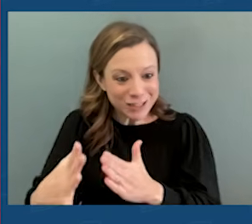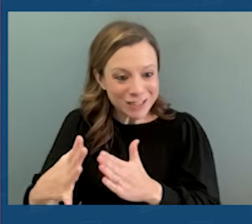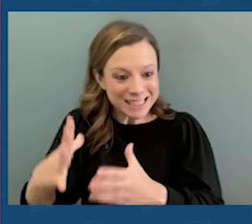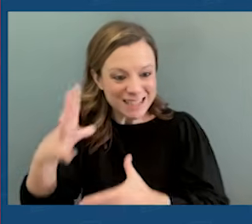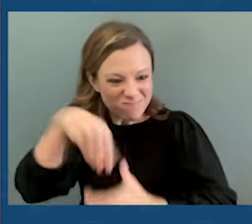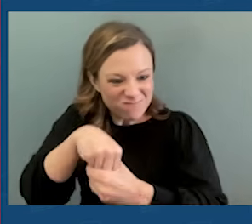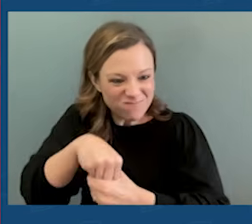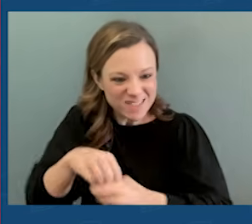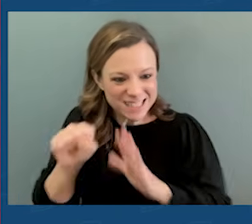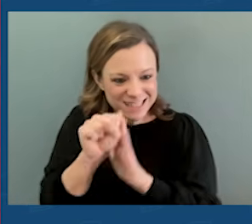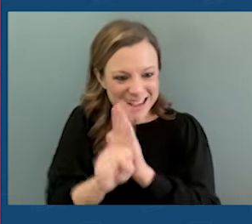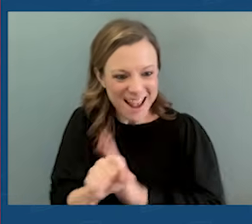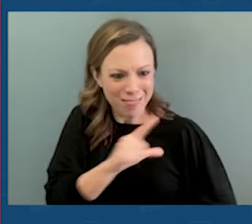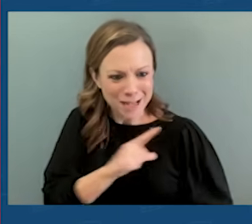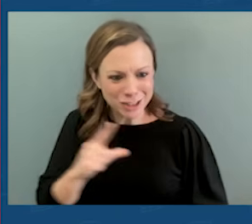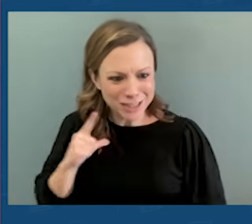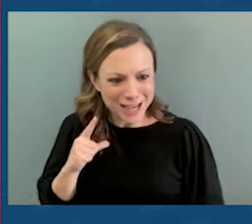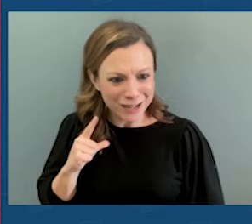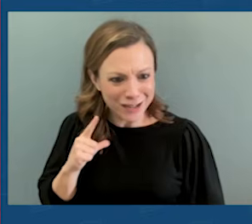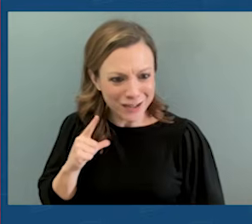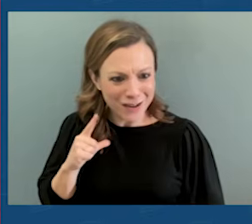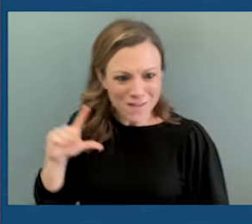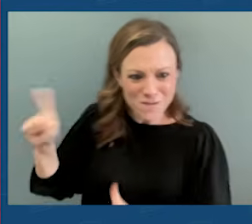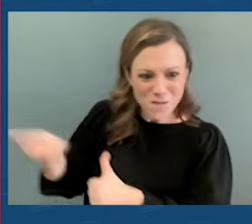legislature? Both of us